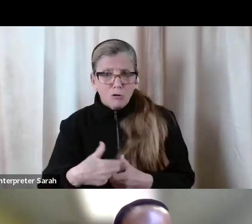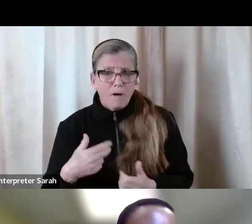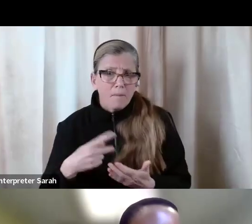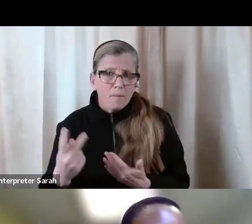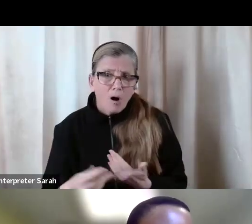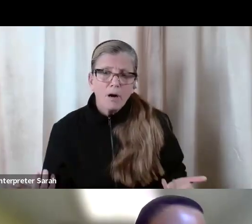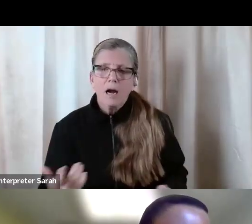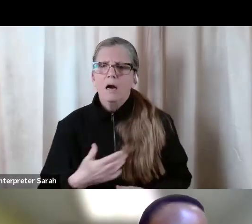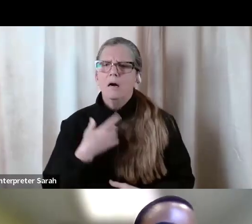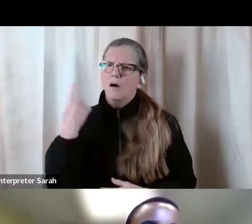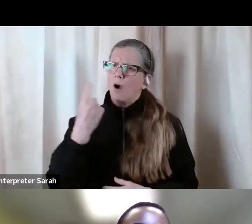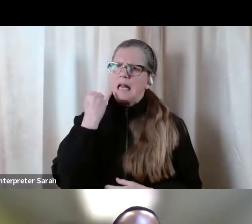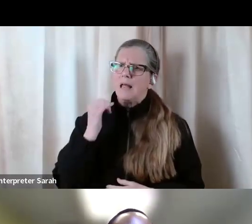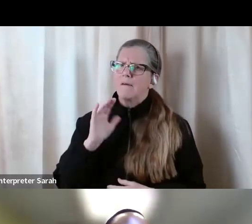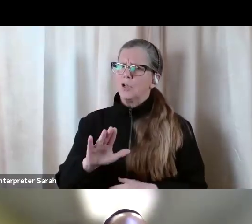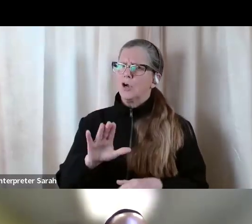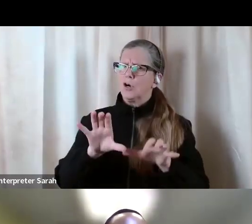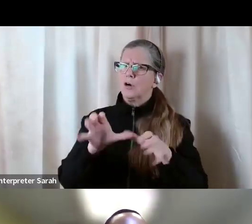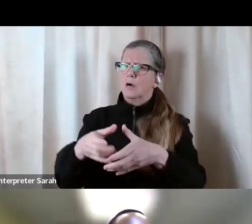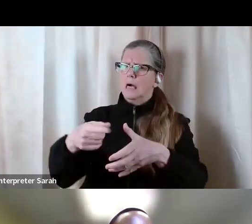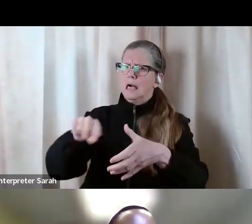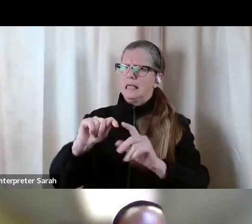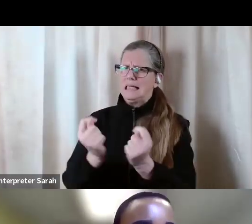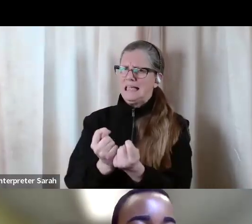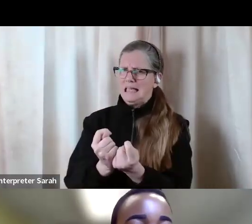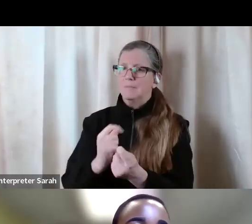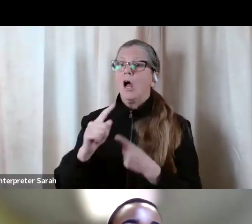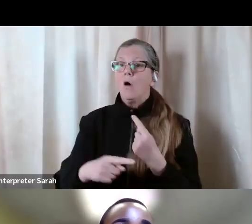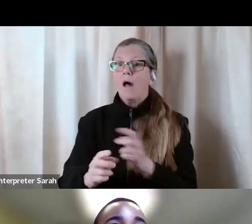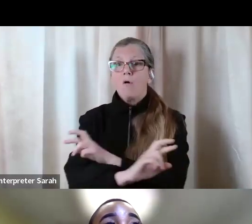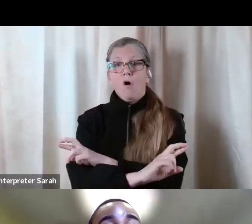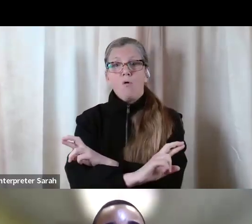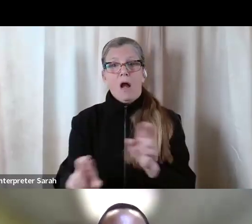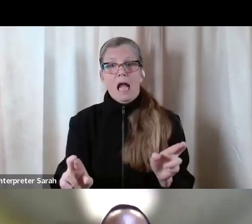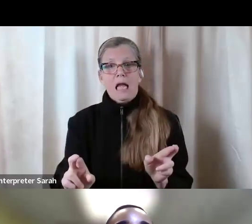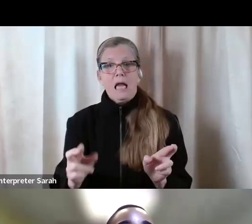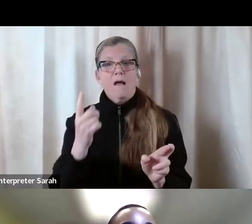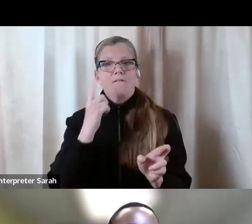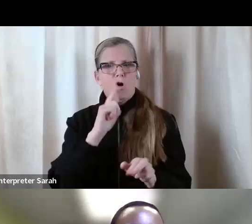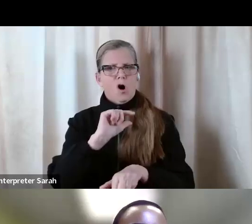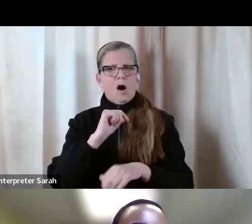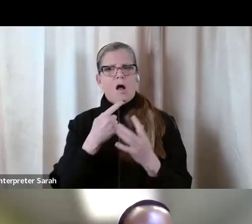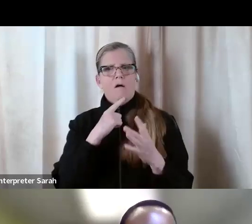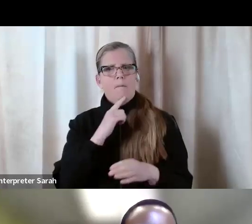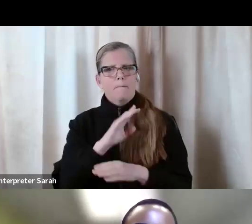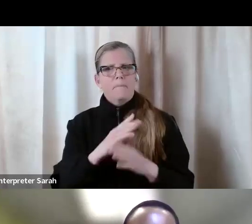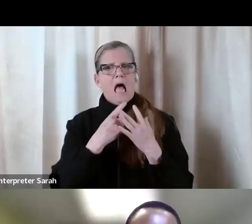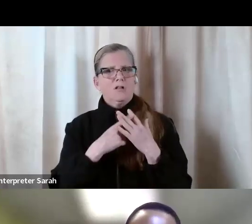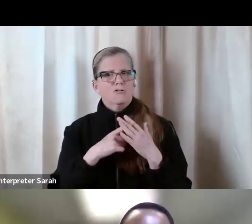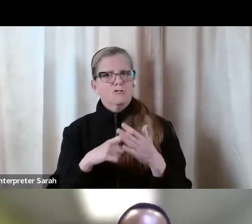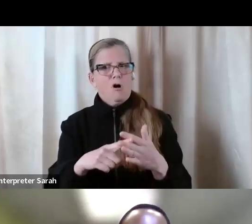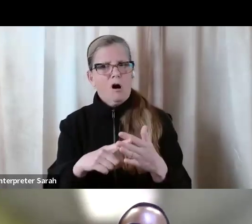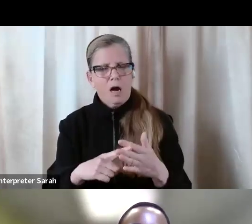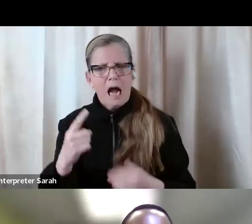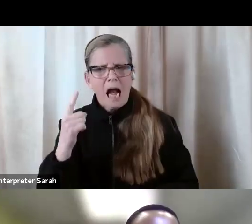your team would be interested in, perhaps once we get to that implementation phase of the roadmap, which will be probably in